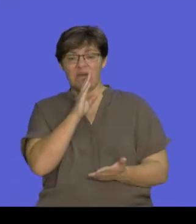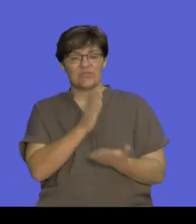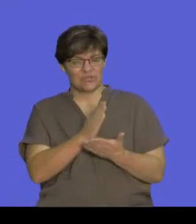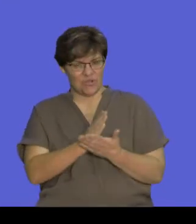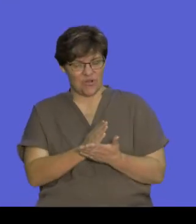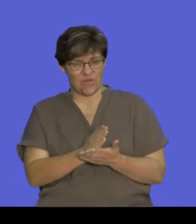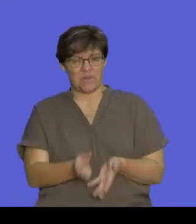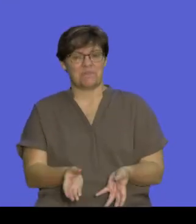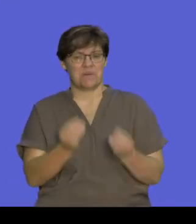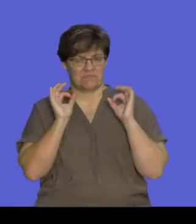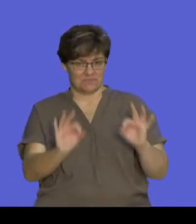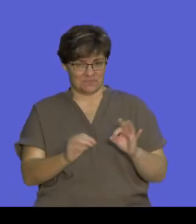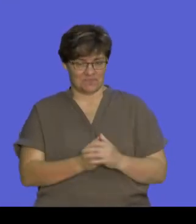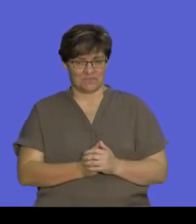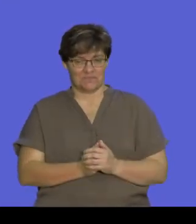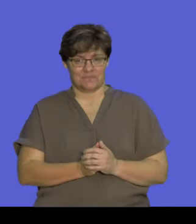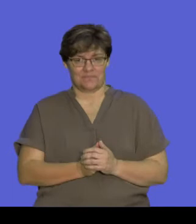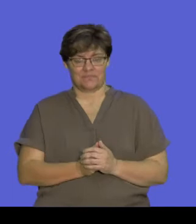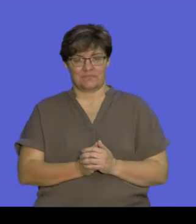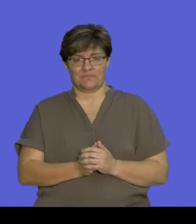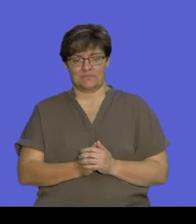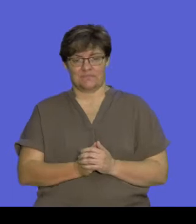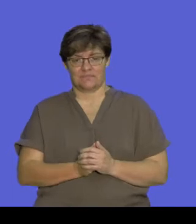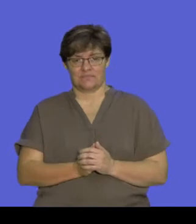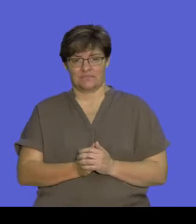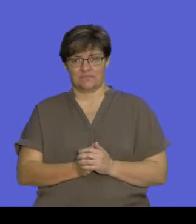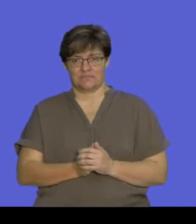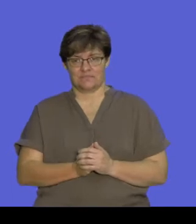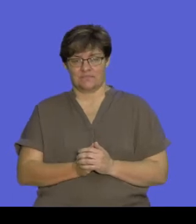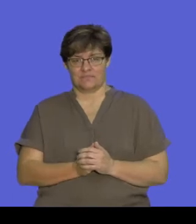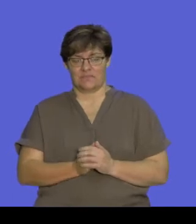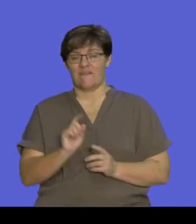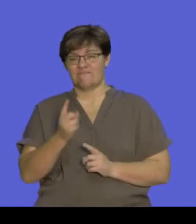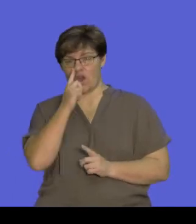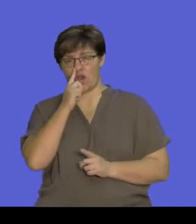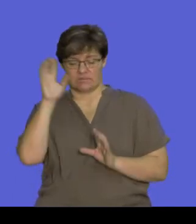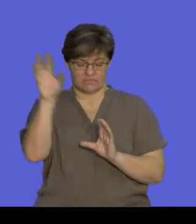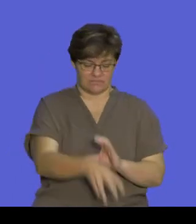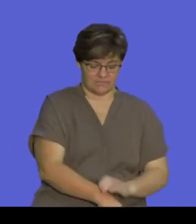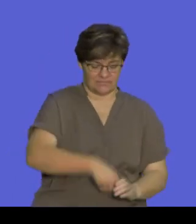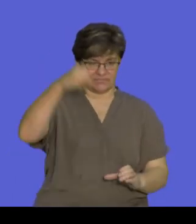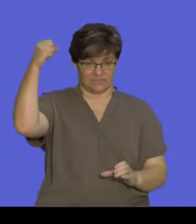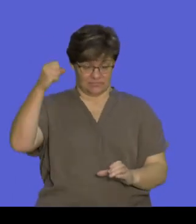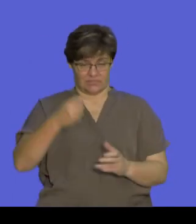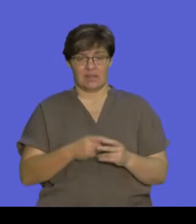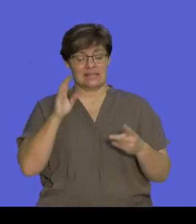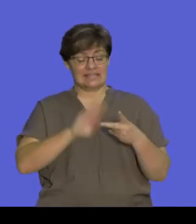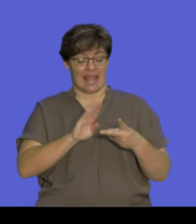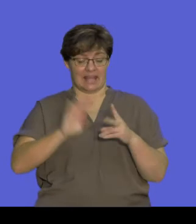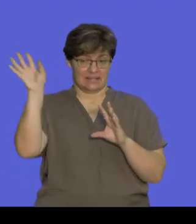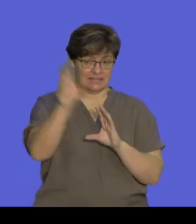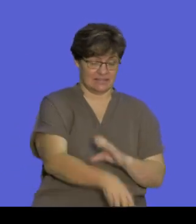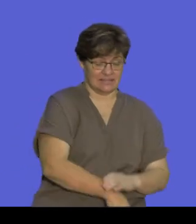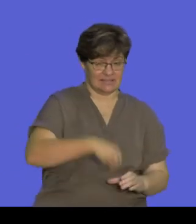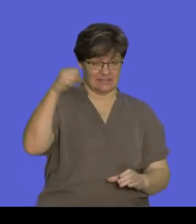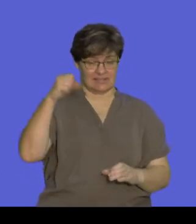this correct now. That was our first dip into the bag. In our second dip, and for our second dip,